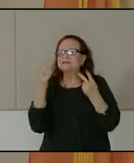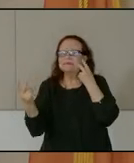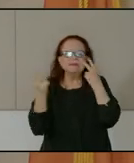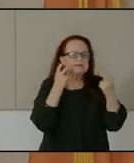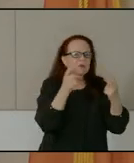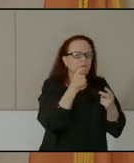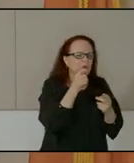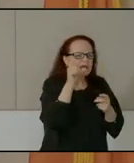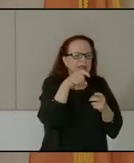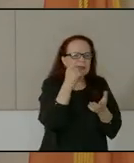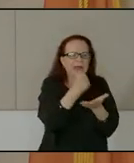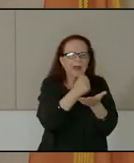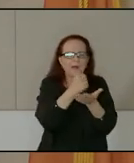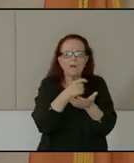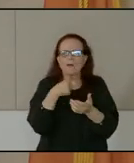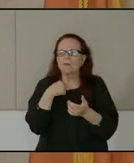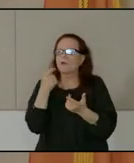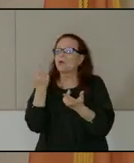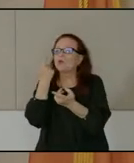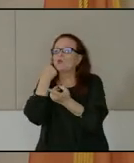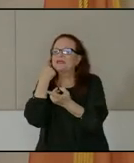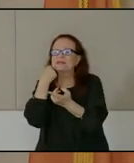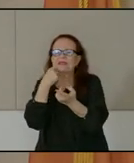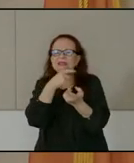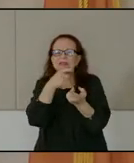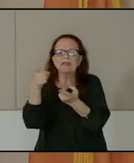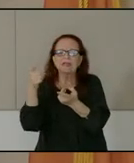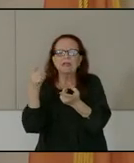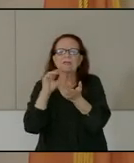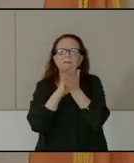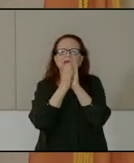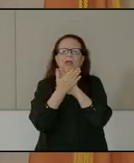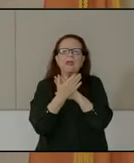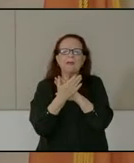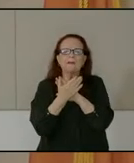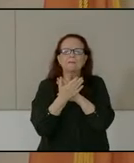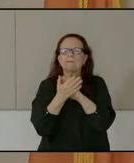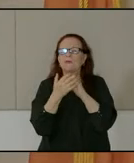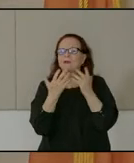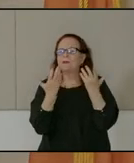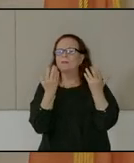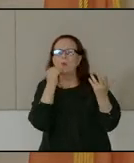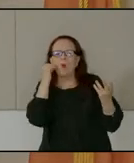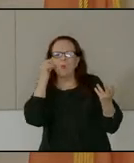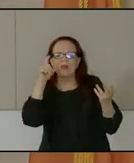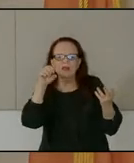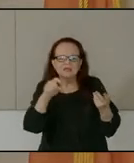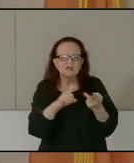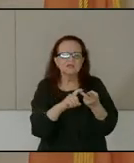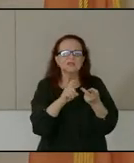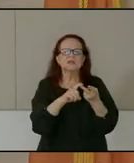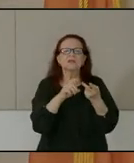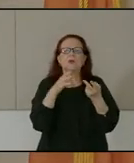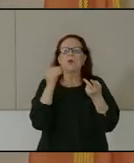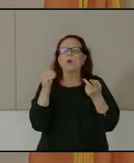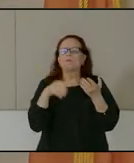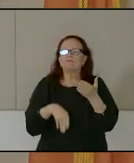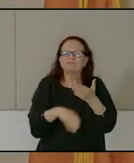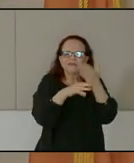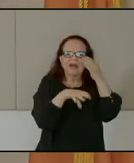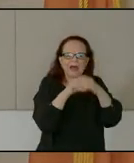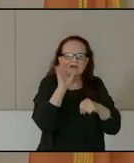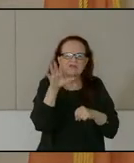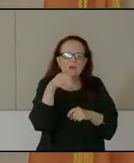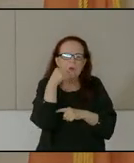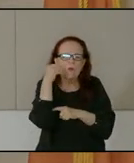help, people that were recently, you know, became without a home, or somebody that was about to be evicted from their home. We just